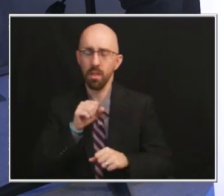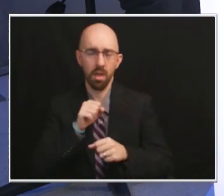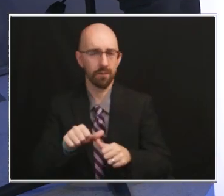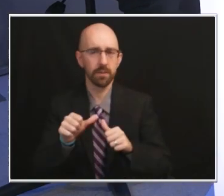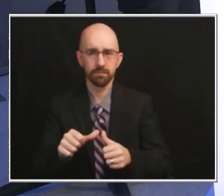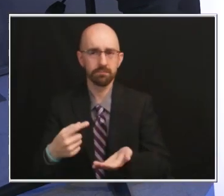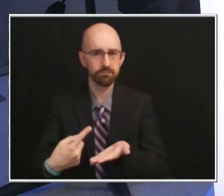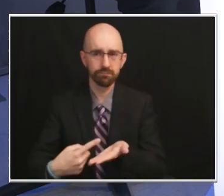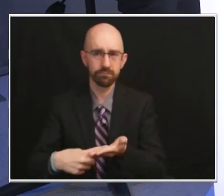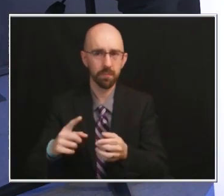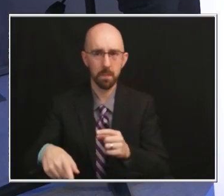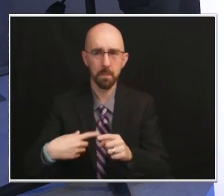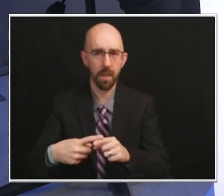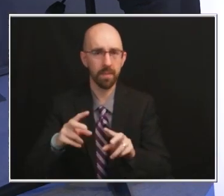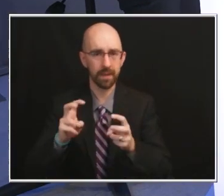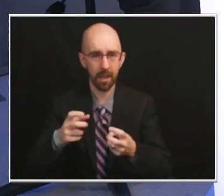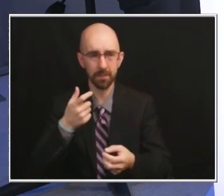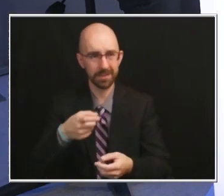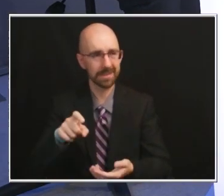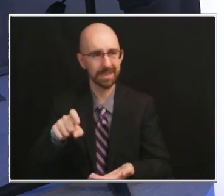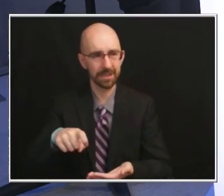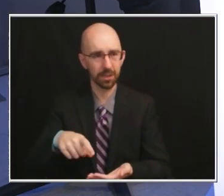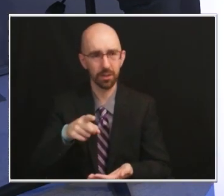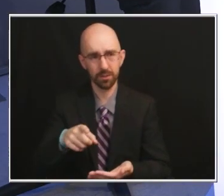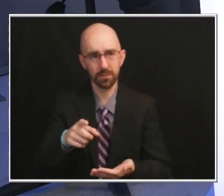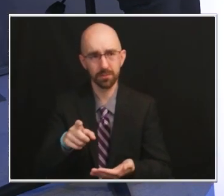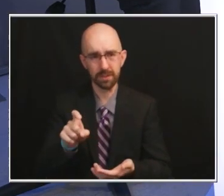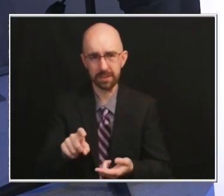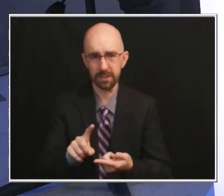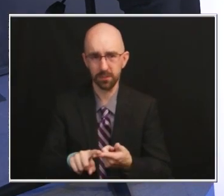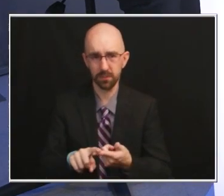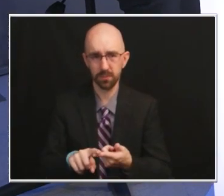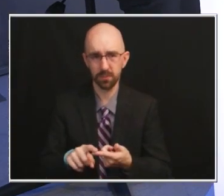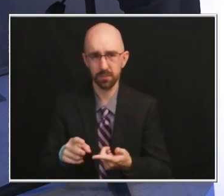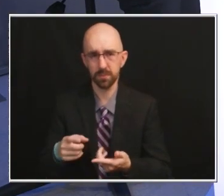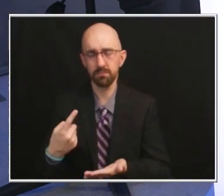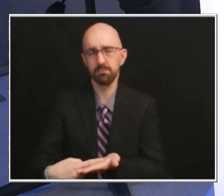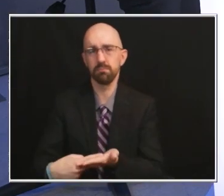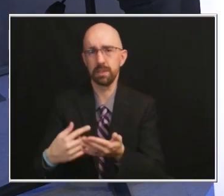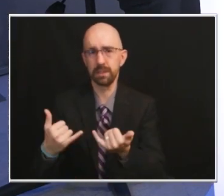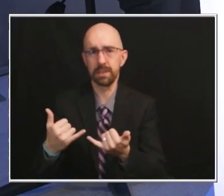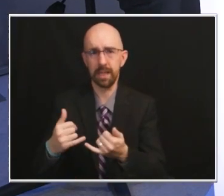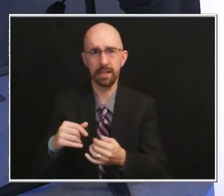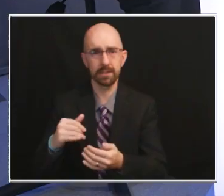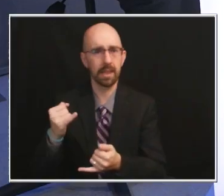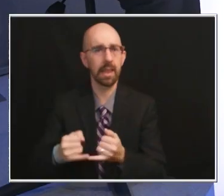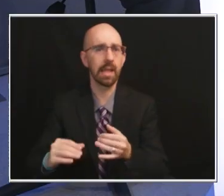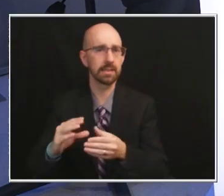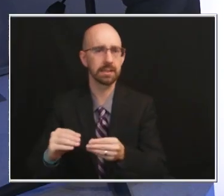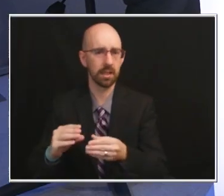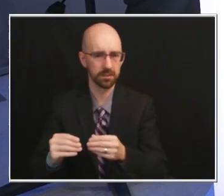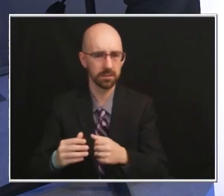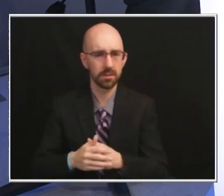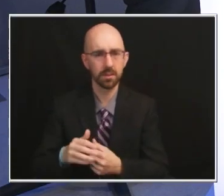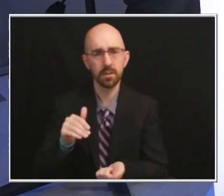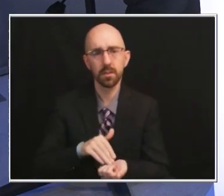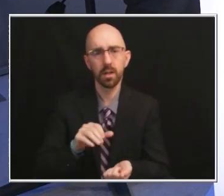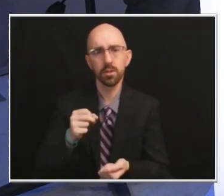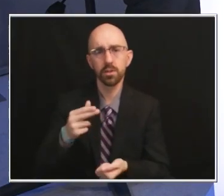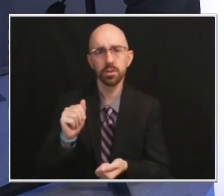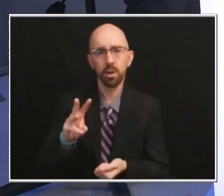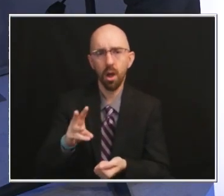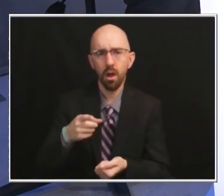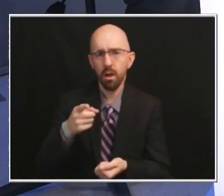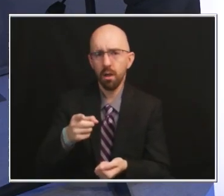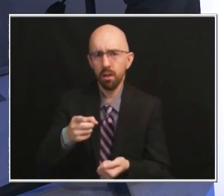this topic because it's so necessary. We do need to get to today's takeaways. So Dr. Shaw, I'm going to start with you. What would you say to women